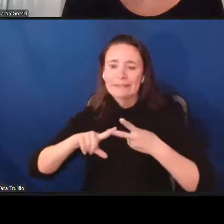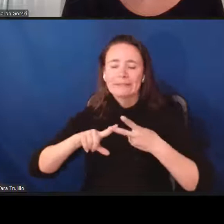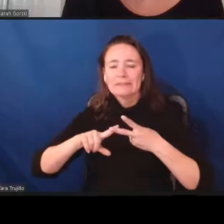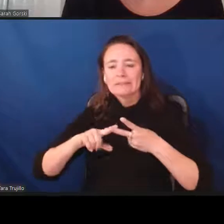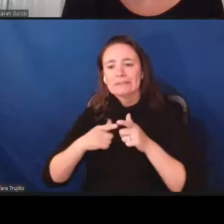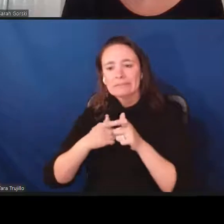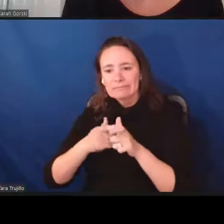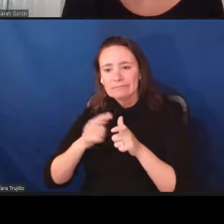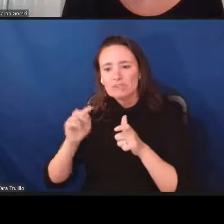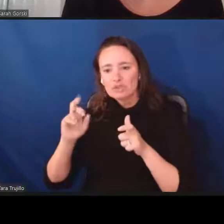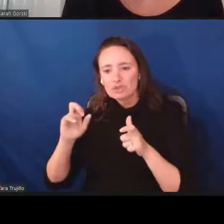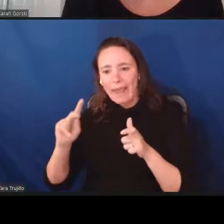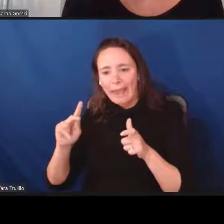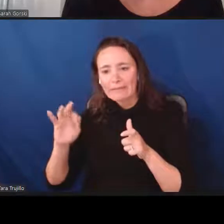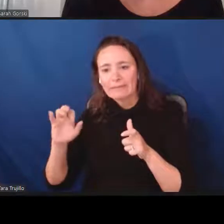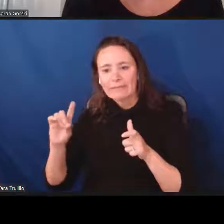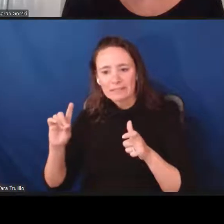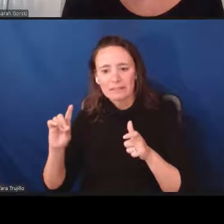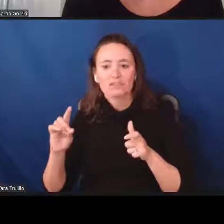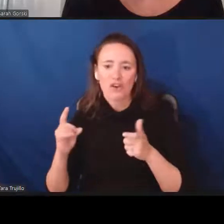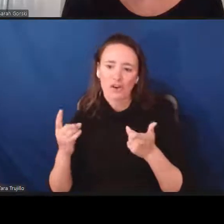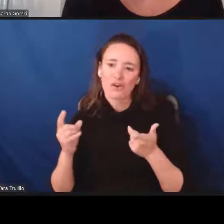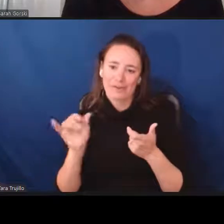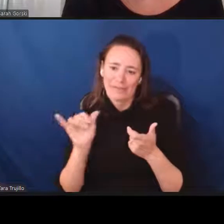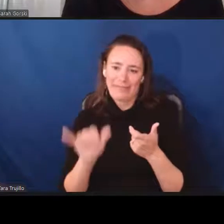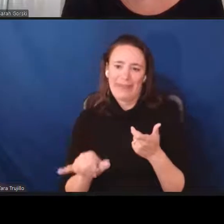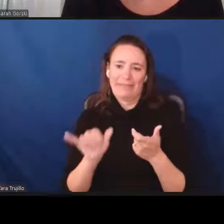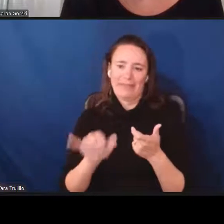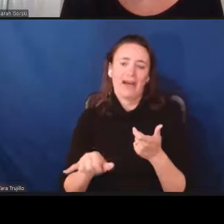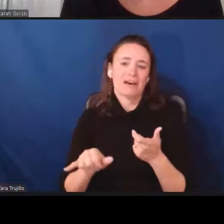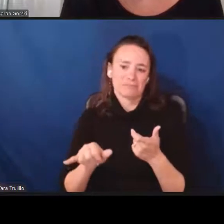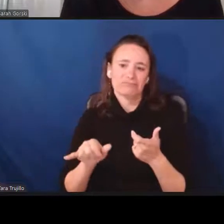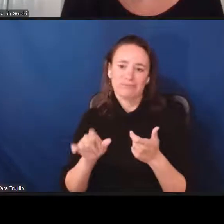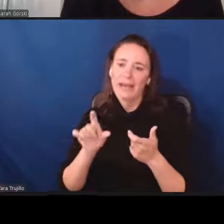so it was just where I needed to be.